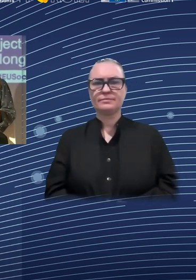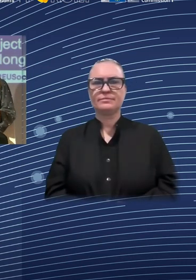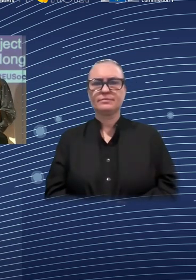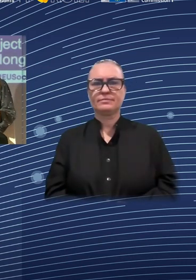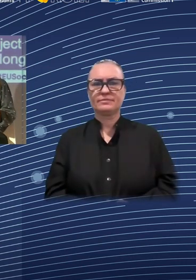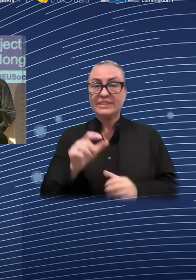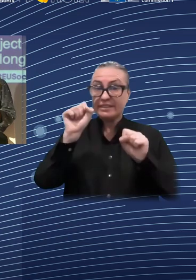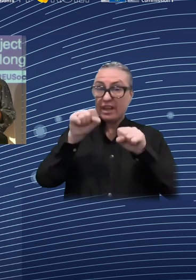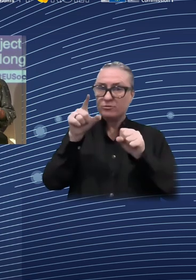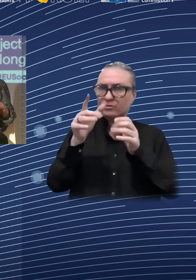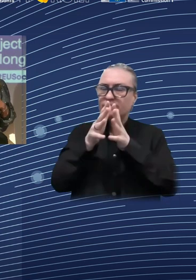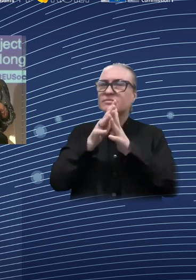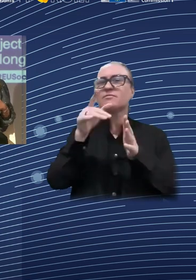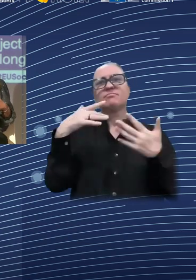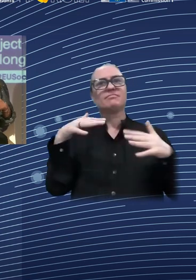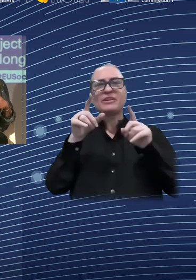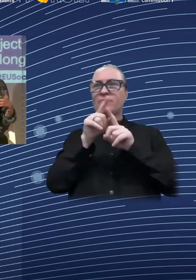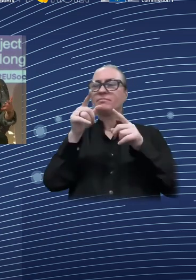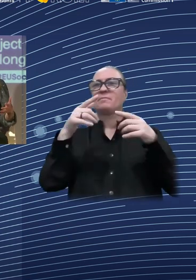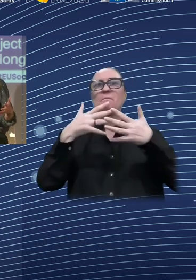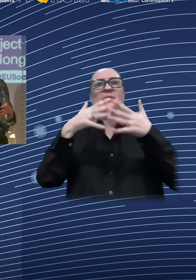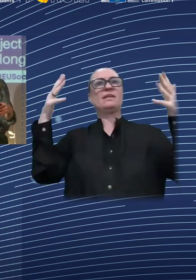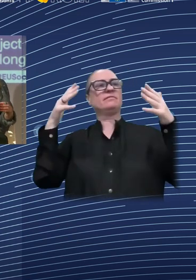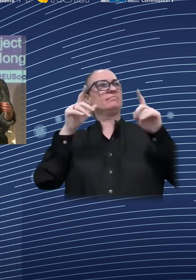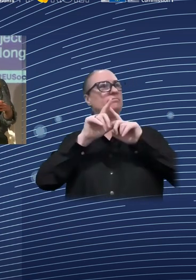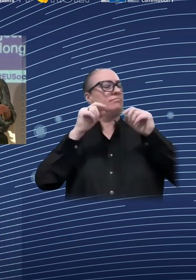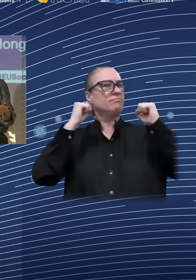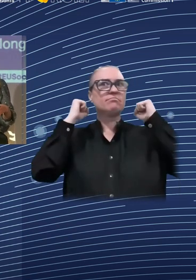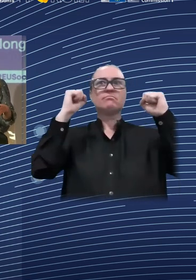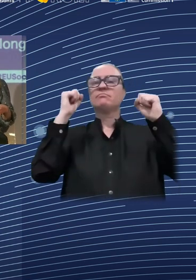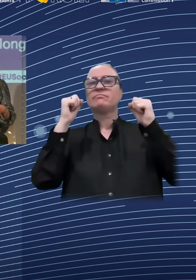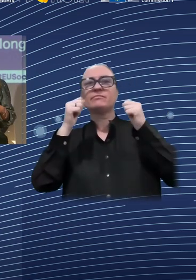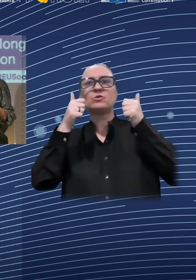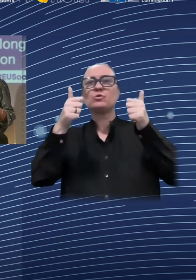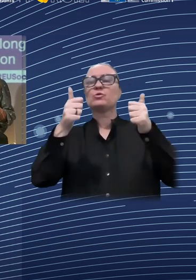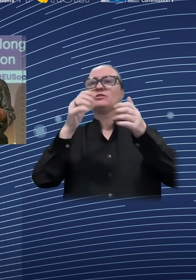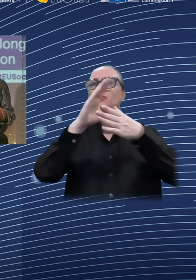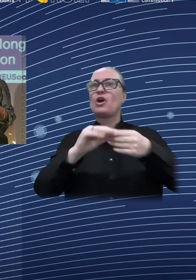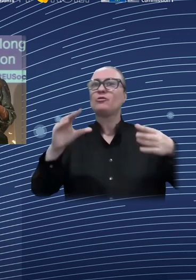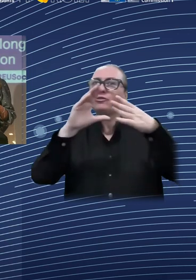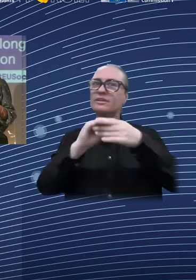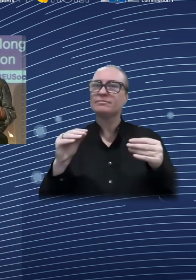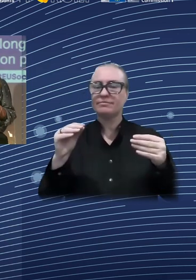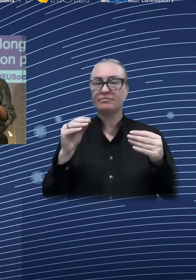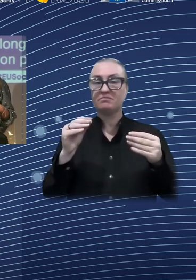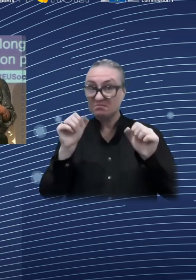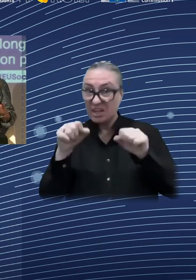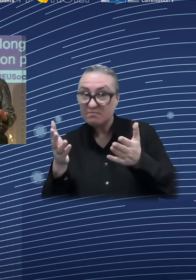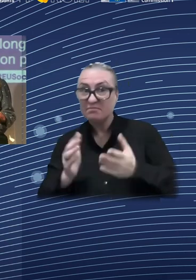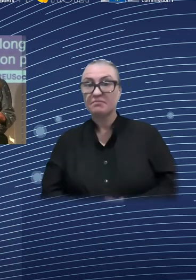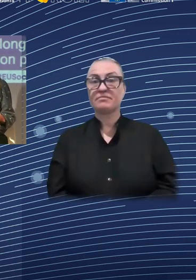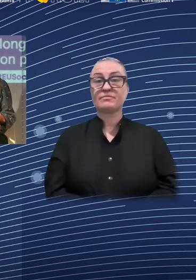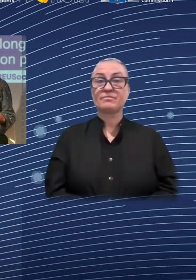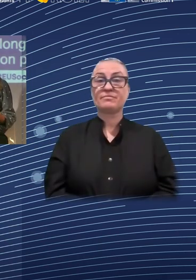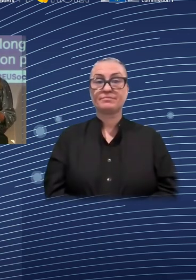4 years, we designed a lot of lesson plans and teaching and learning materials for teachers to teach in